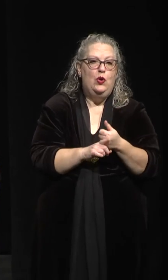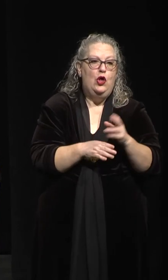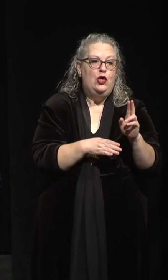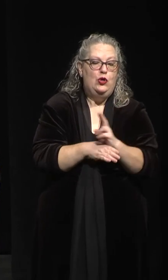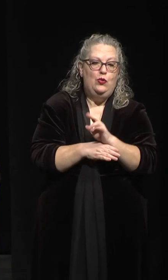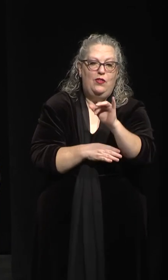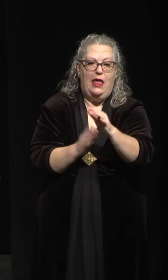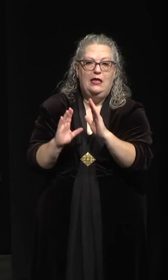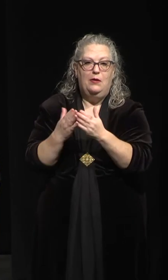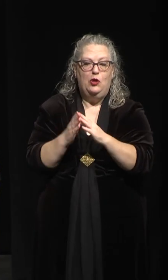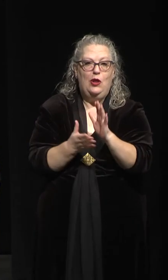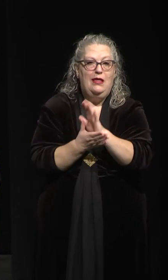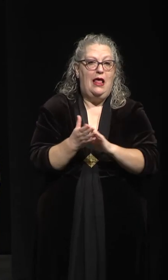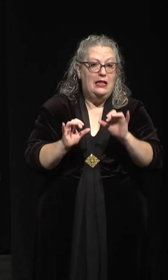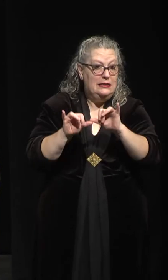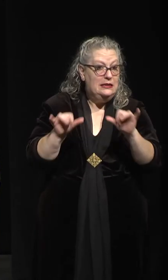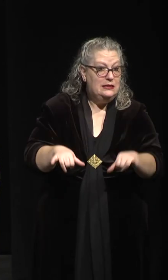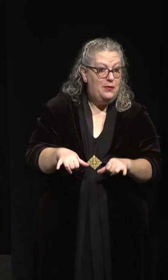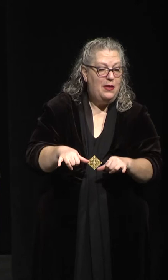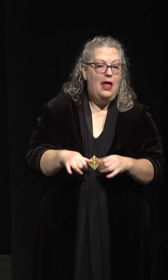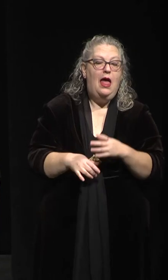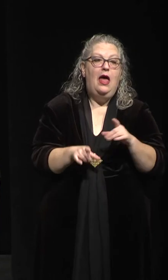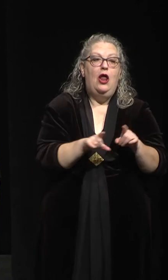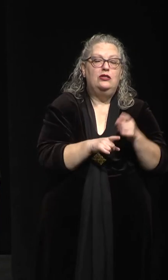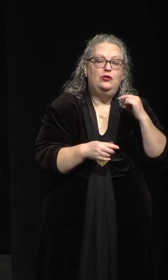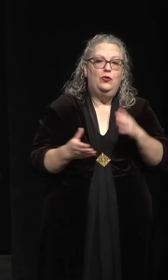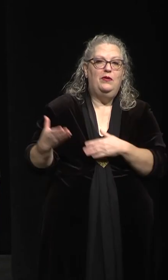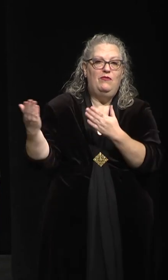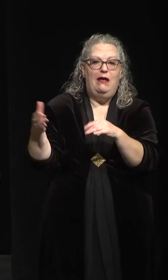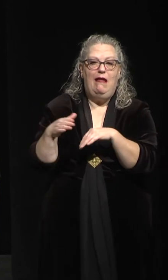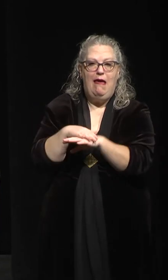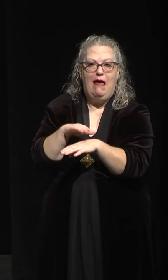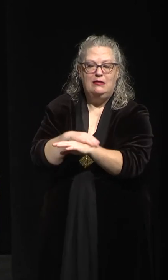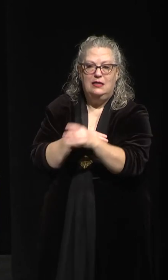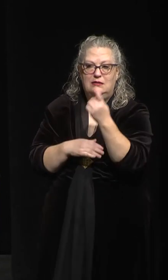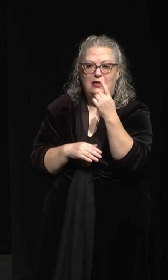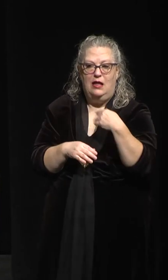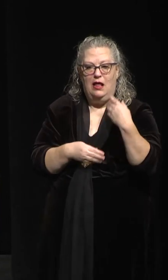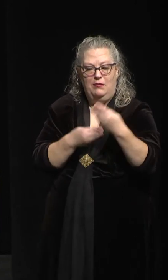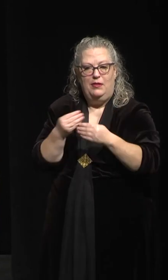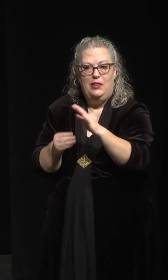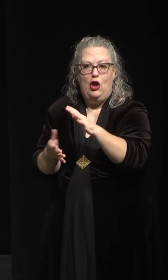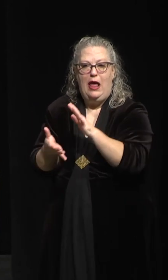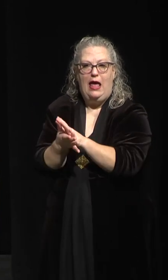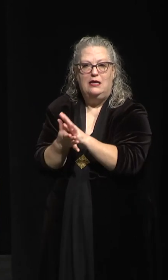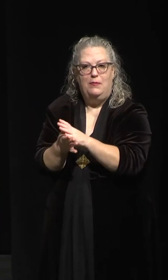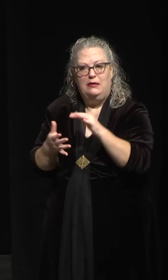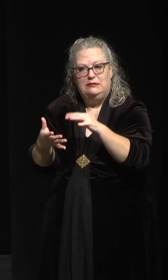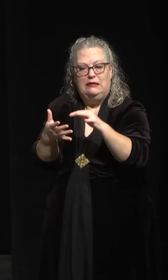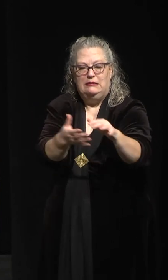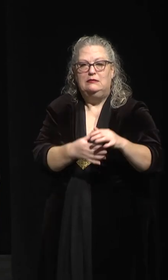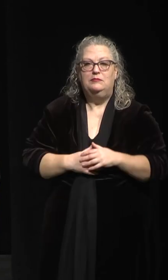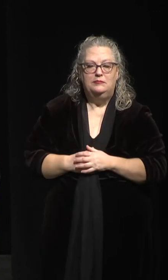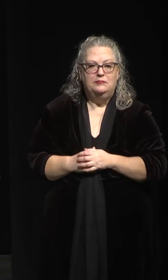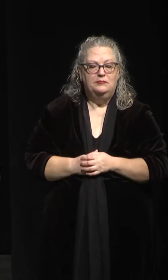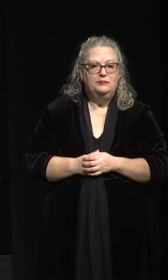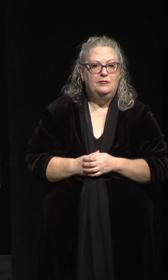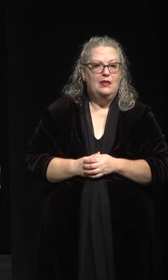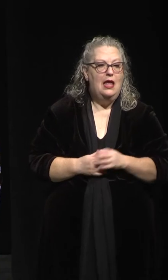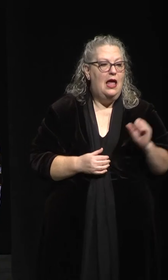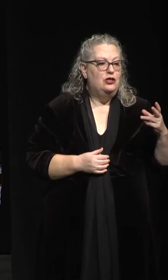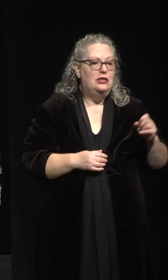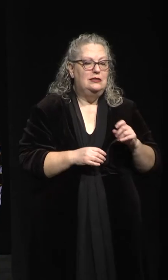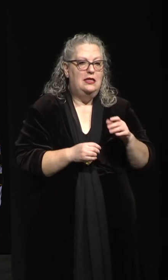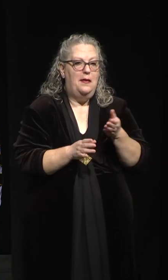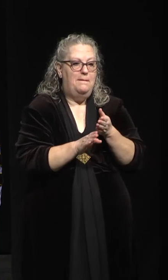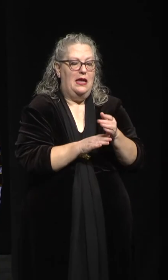the community college system and to provide access along their academic pathway. She is the